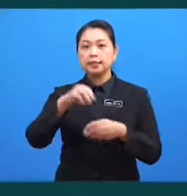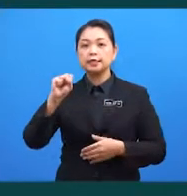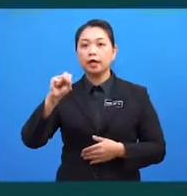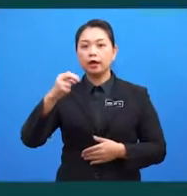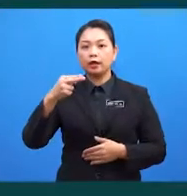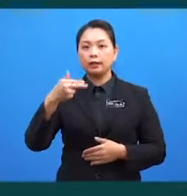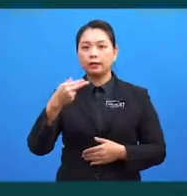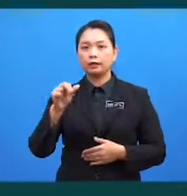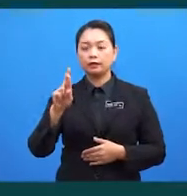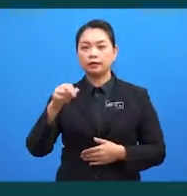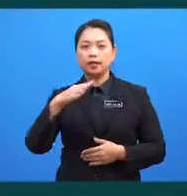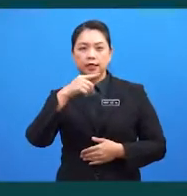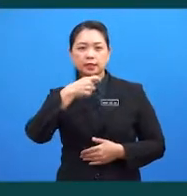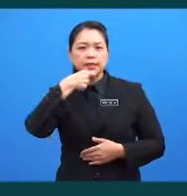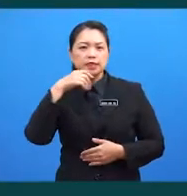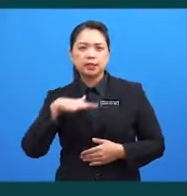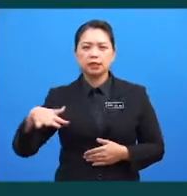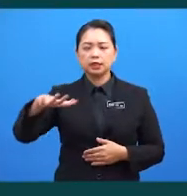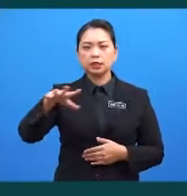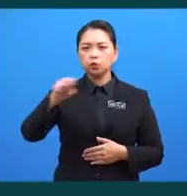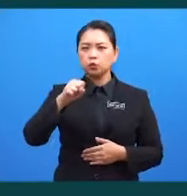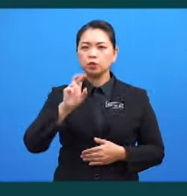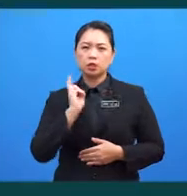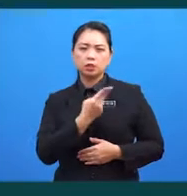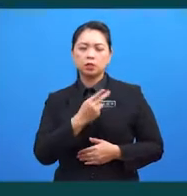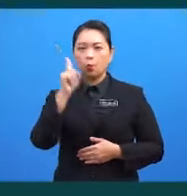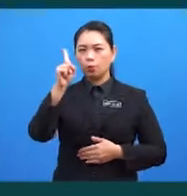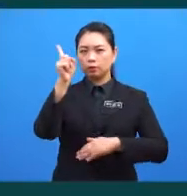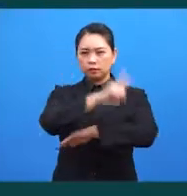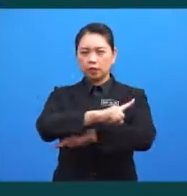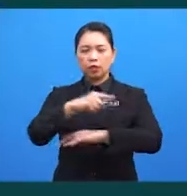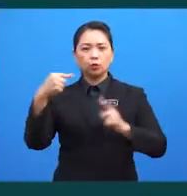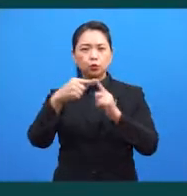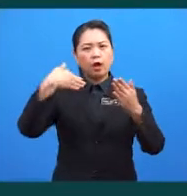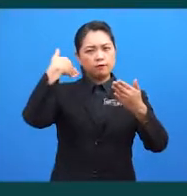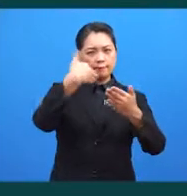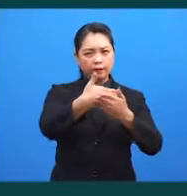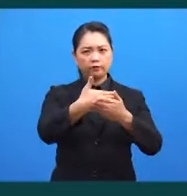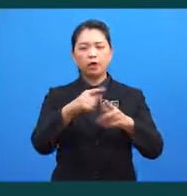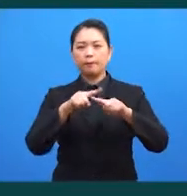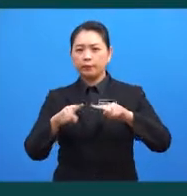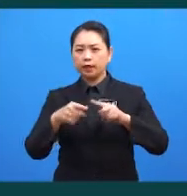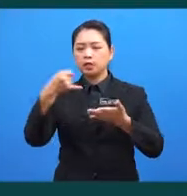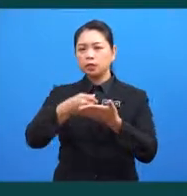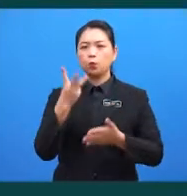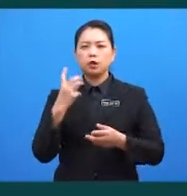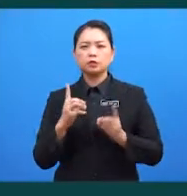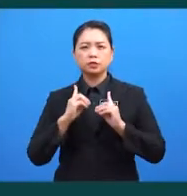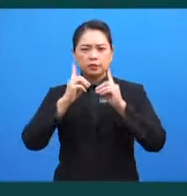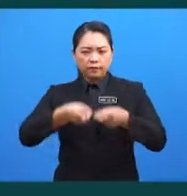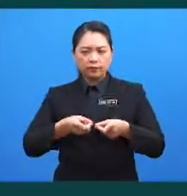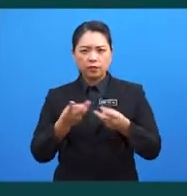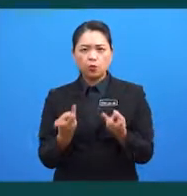Desert and it took us most of the day to arrive there. but it was definitely worth